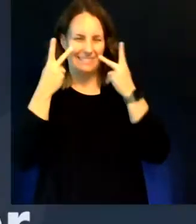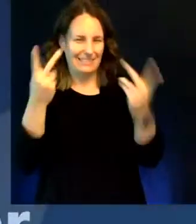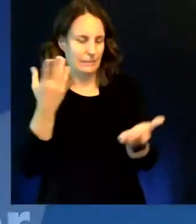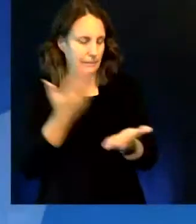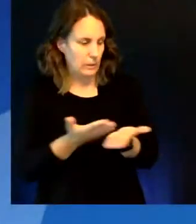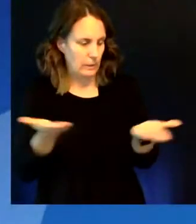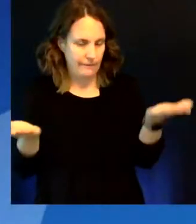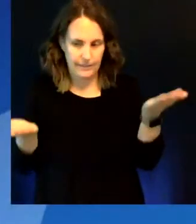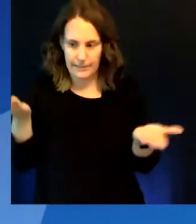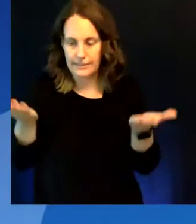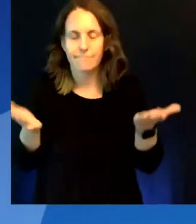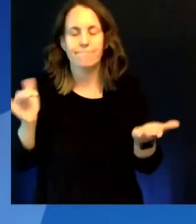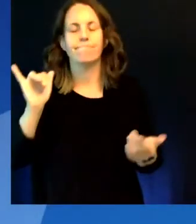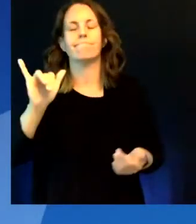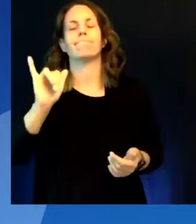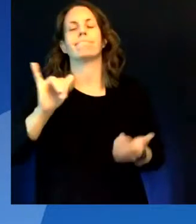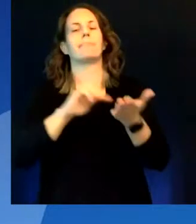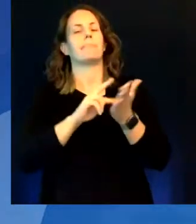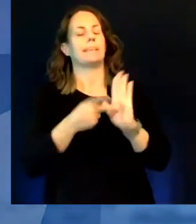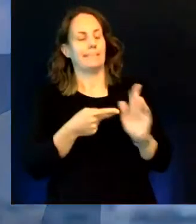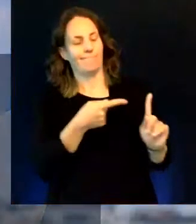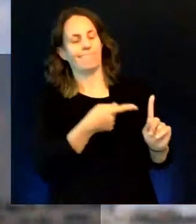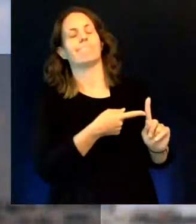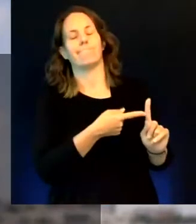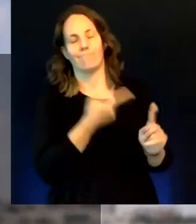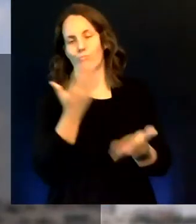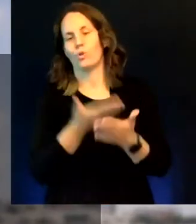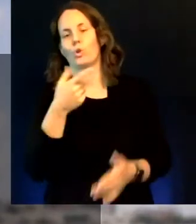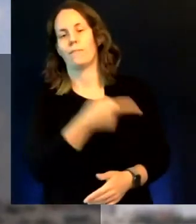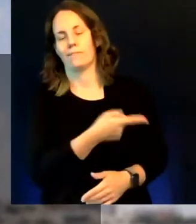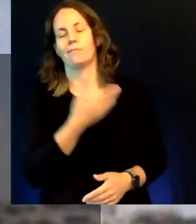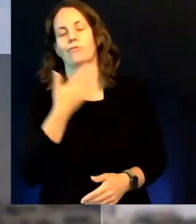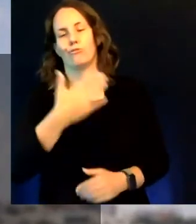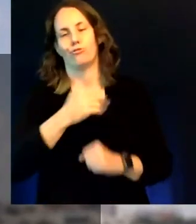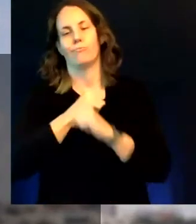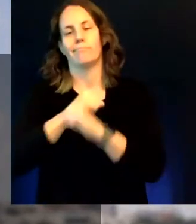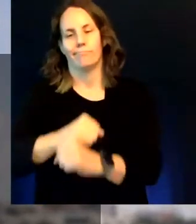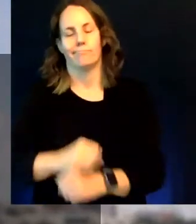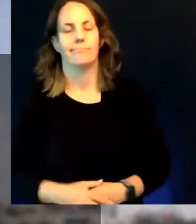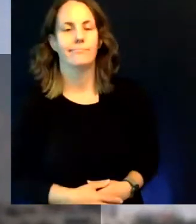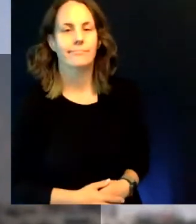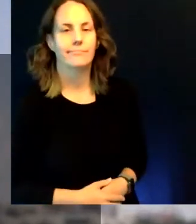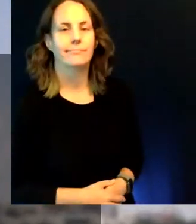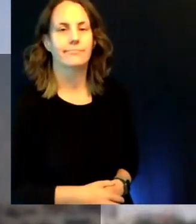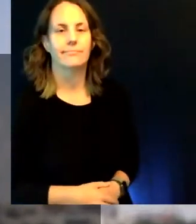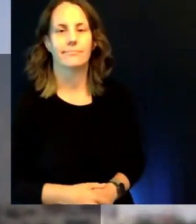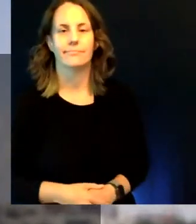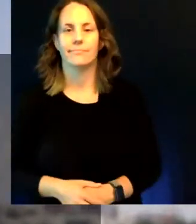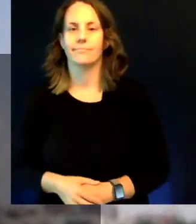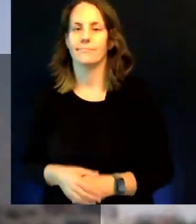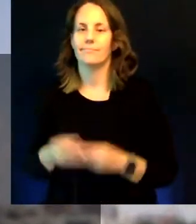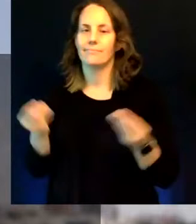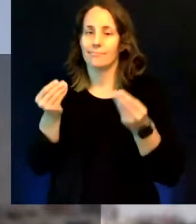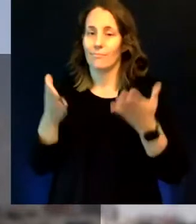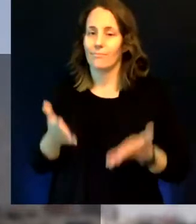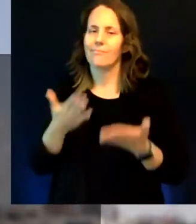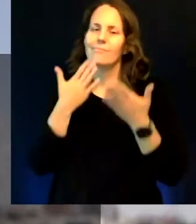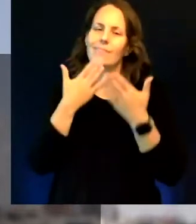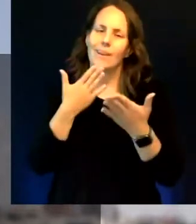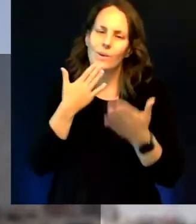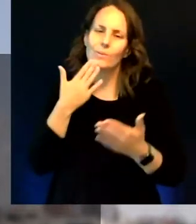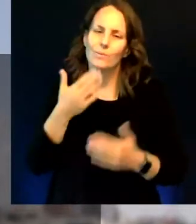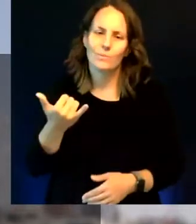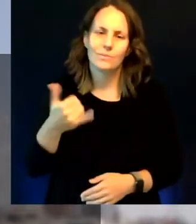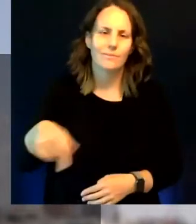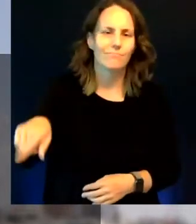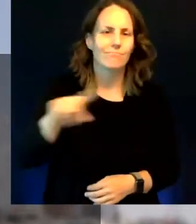Thank you. And that will conclude today's briefing. Our thanks to Tracy Desalvo and Dr. Ryan Westergaard of the DHS Bureau of